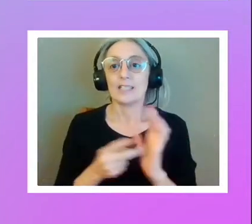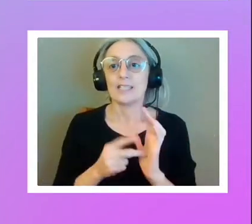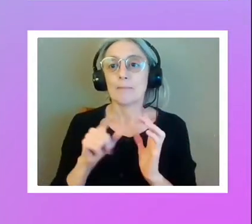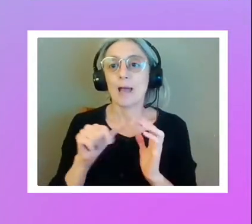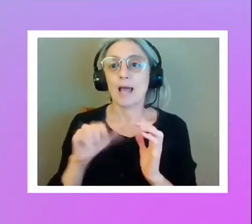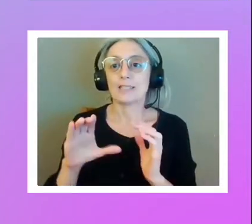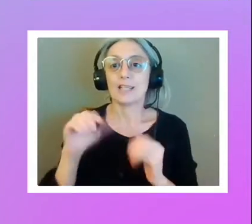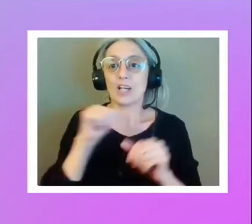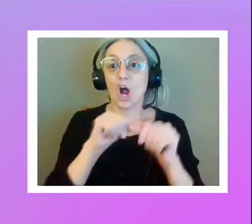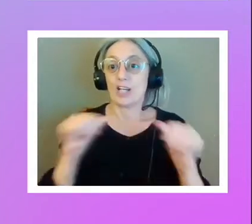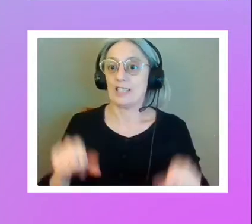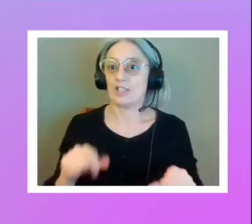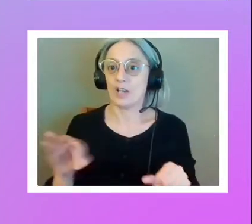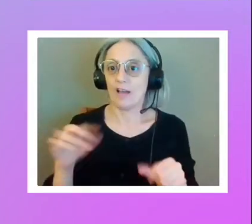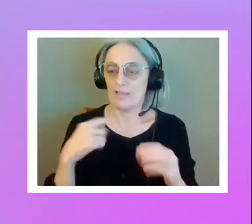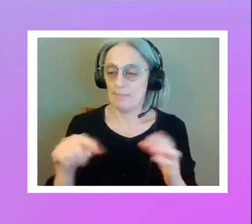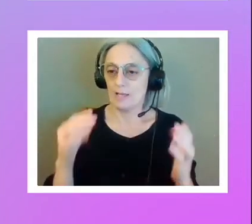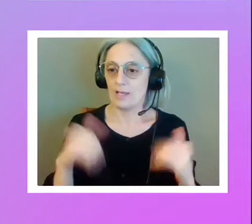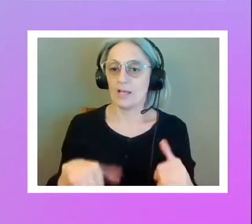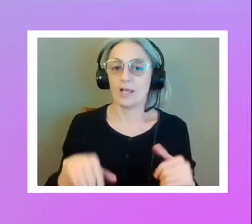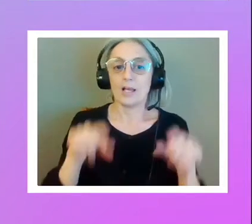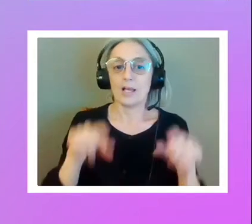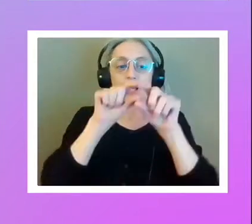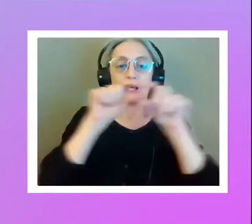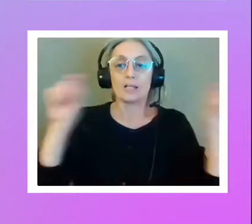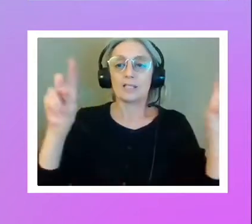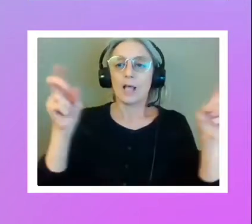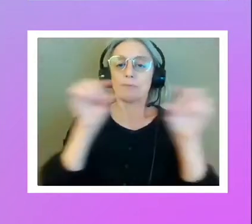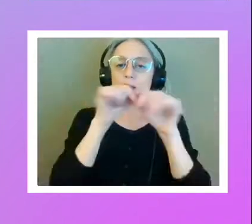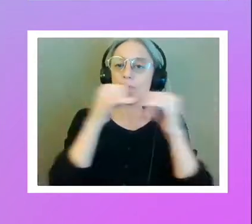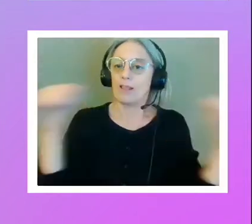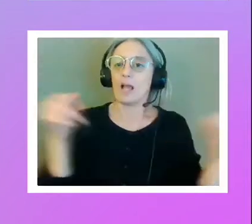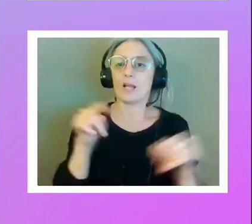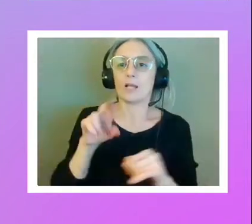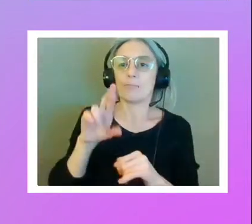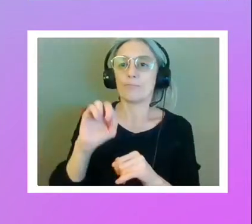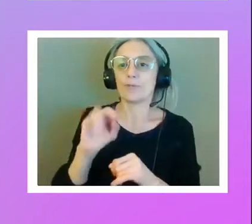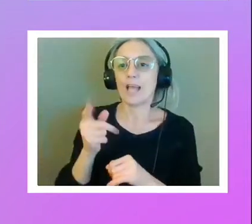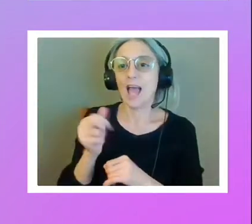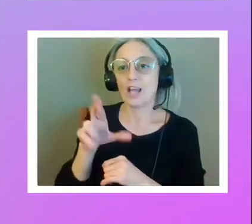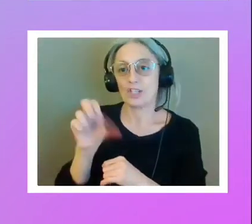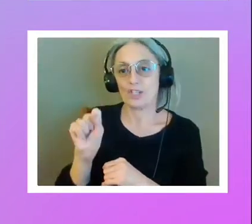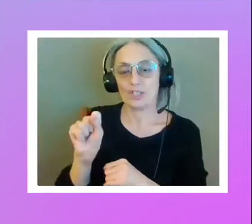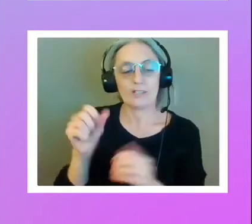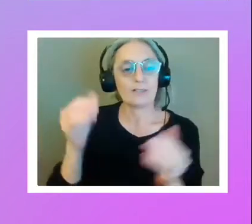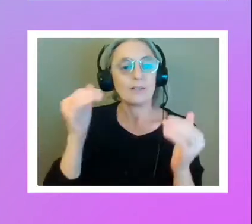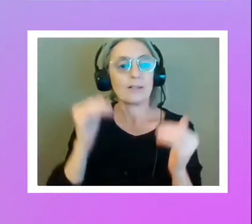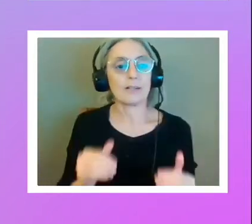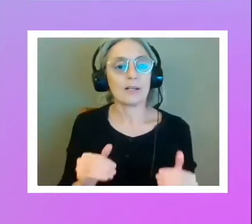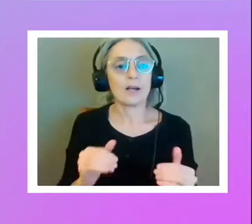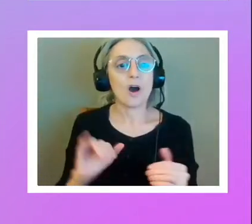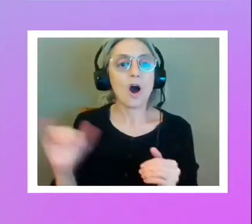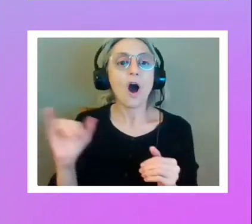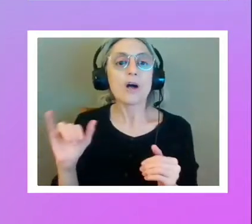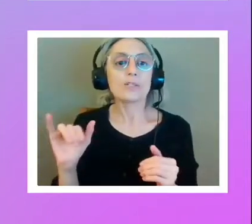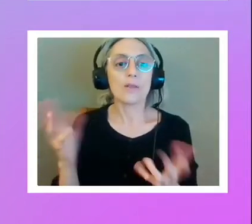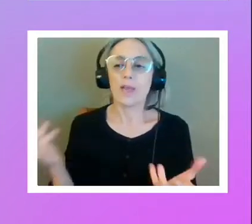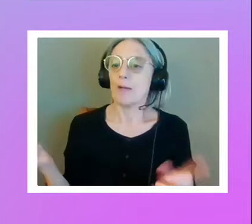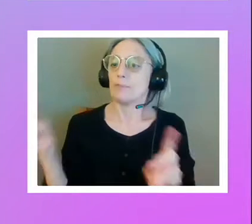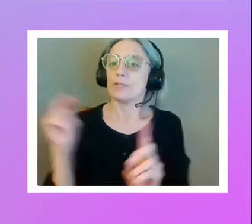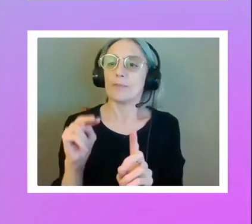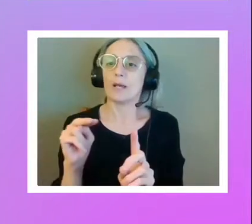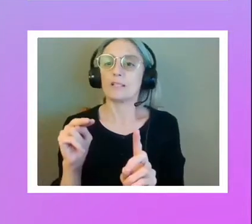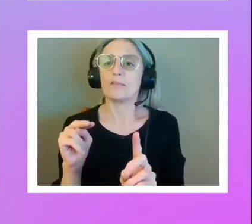emails, subject line pre-headers. And we'll also talk about the perspective on the views of